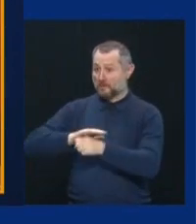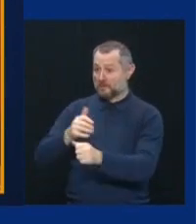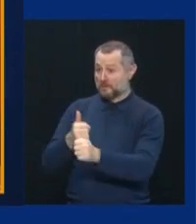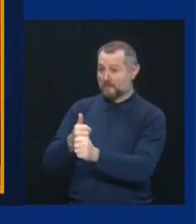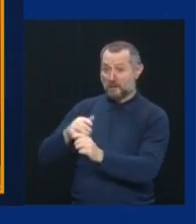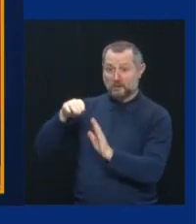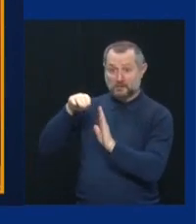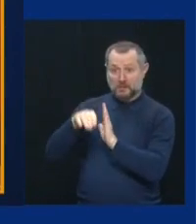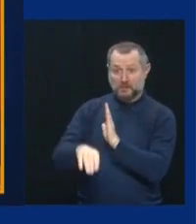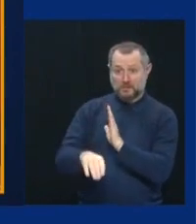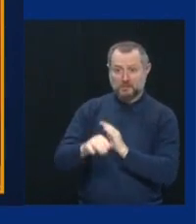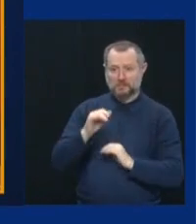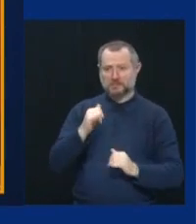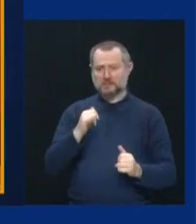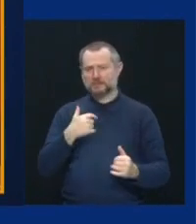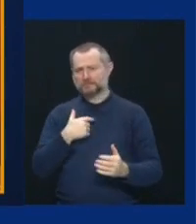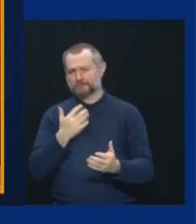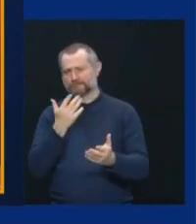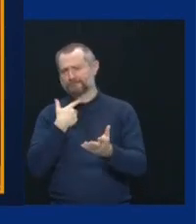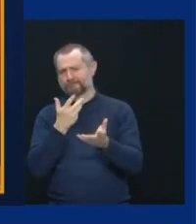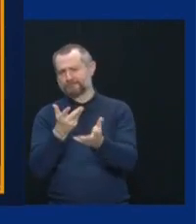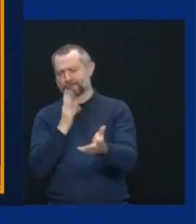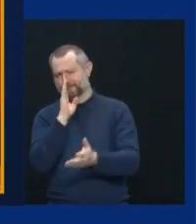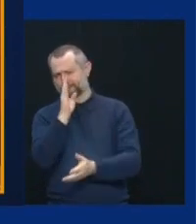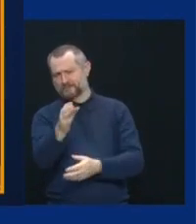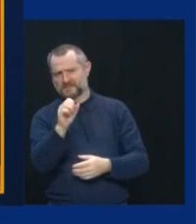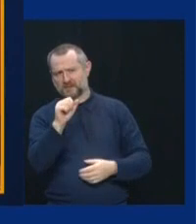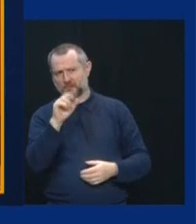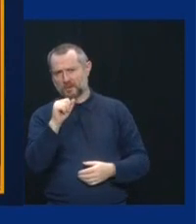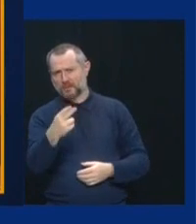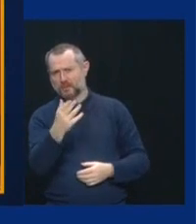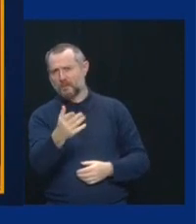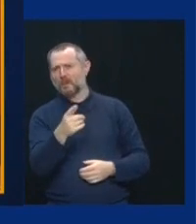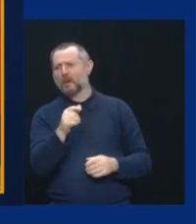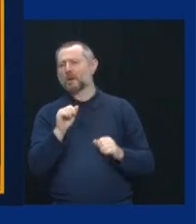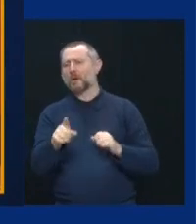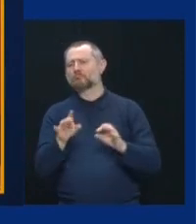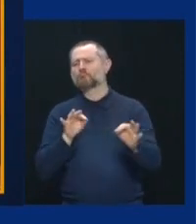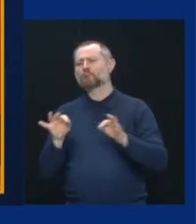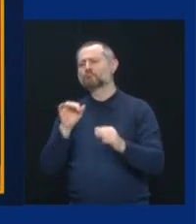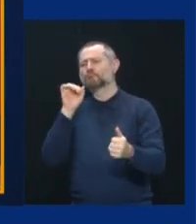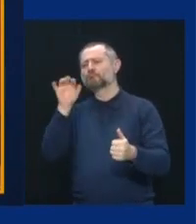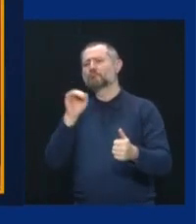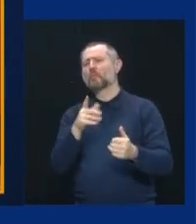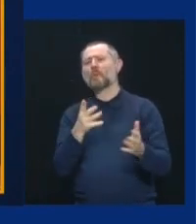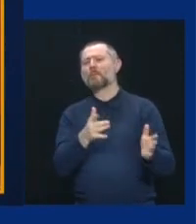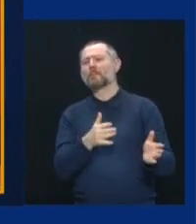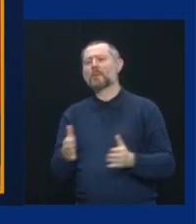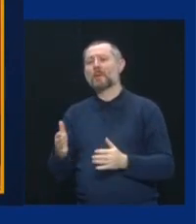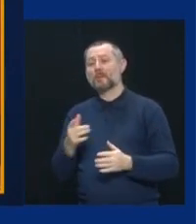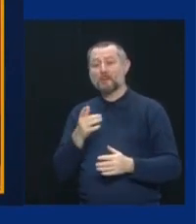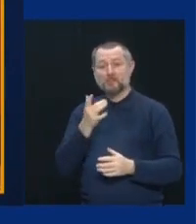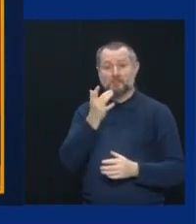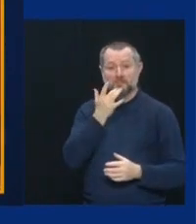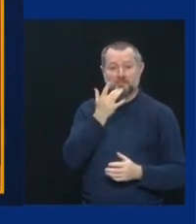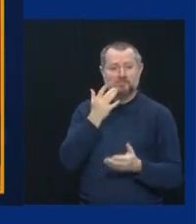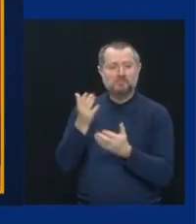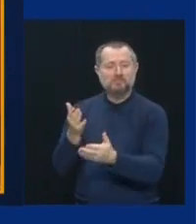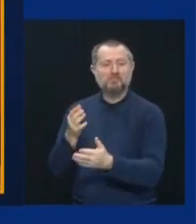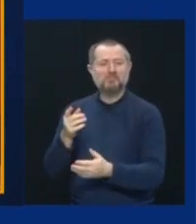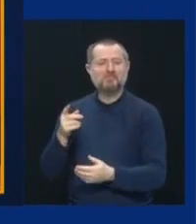Sarah Feinberg, and then we'll turn it over to Pat to tell us what the thinking is. Or do you want to go first, Pat? It's up to you.